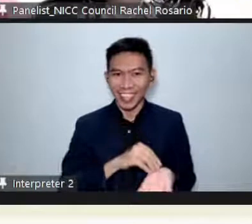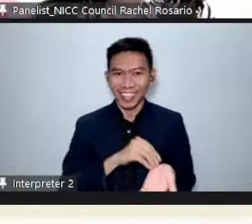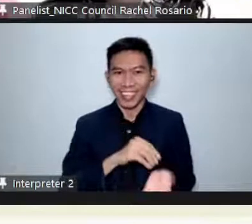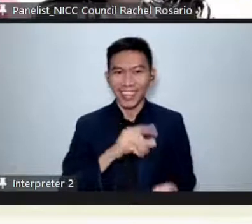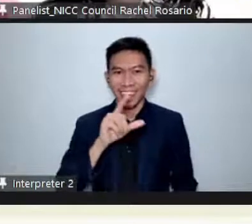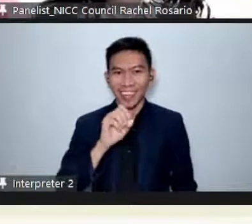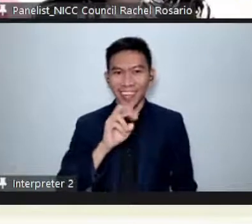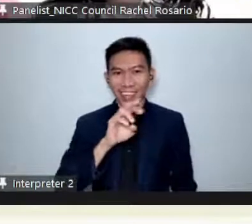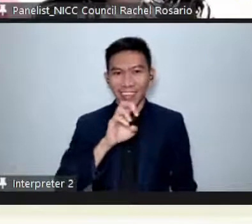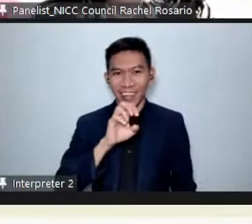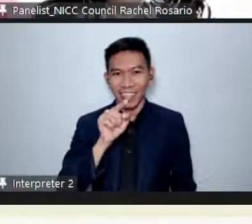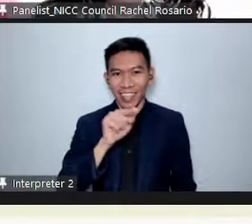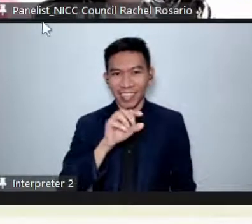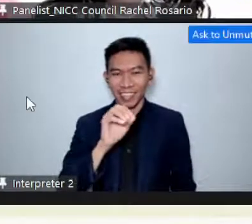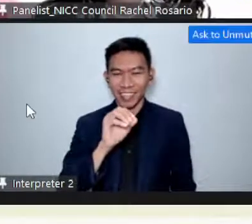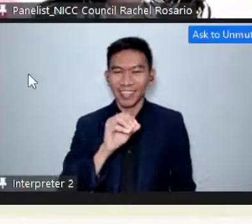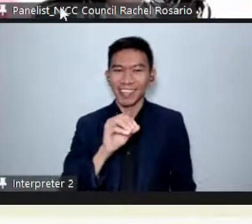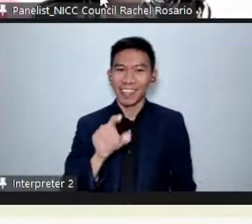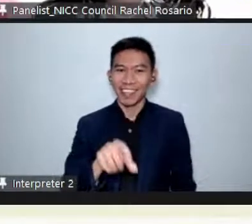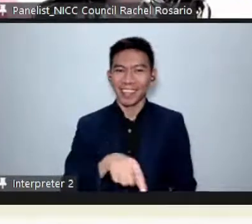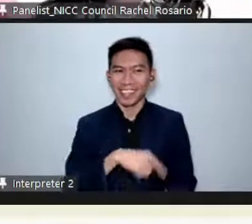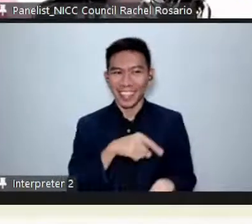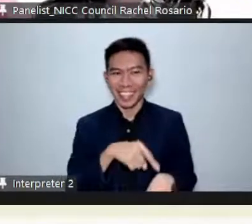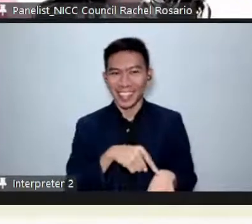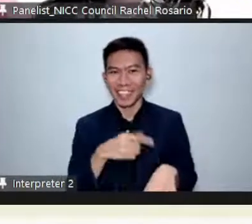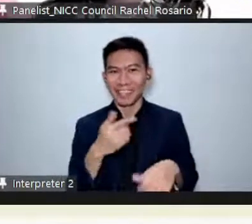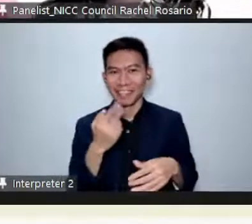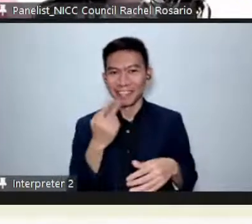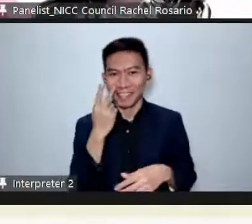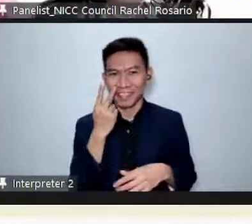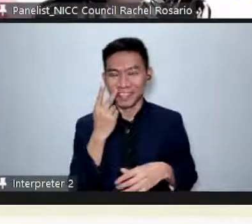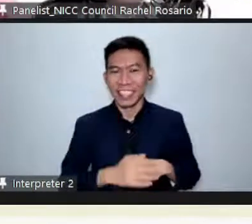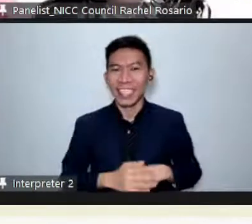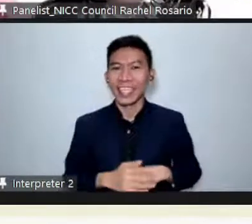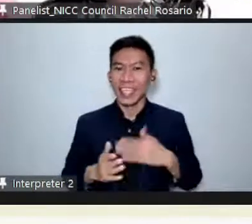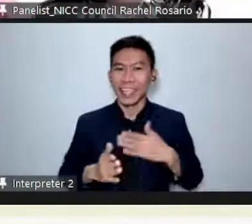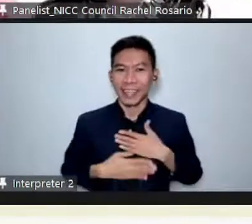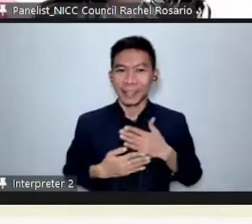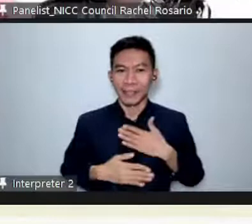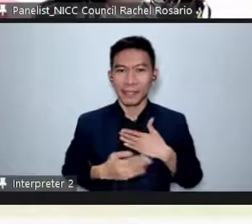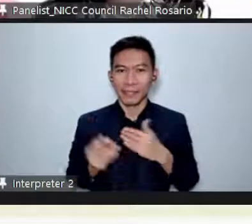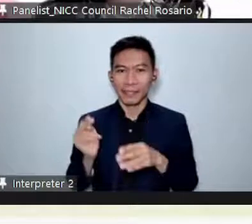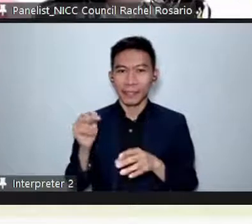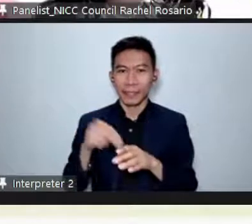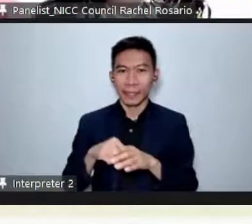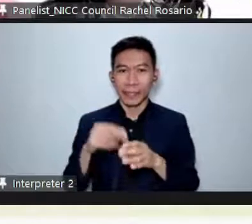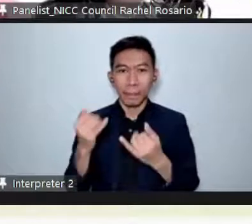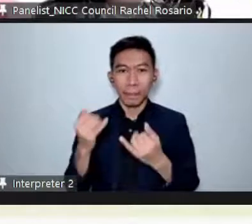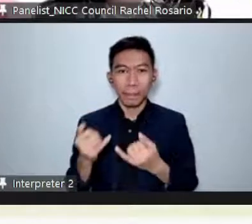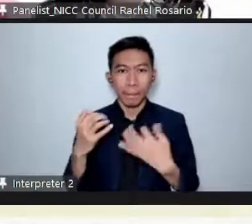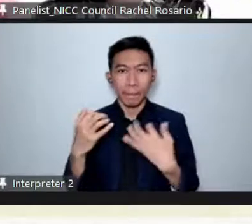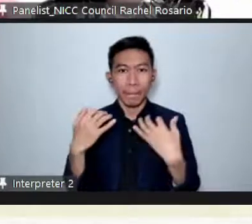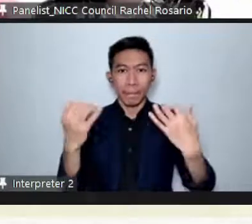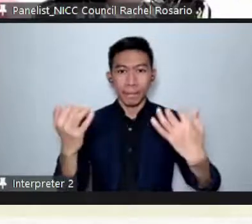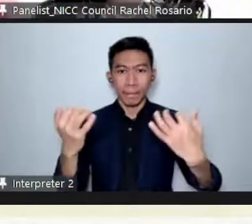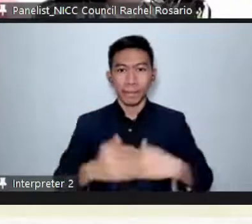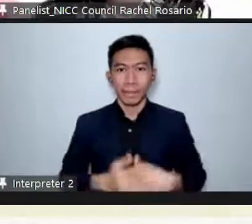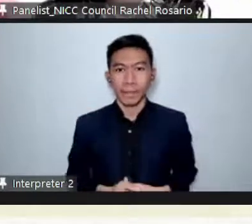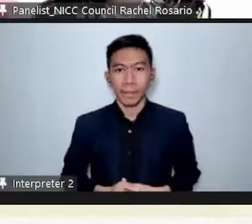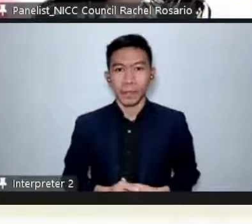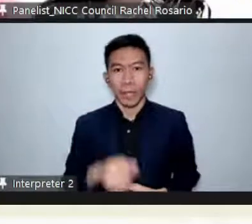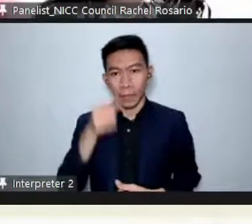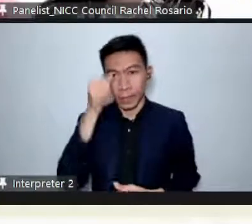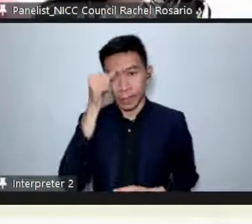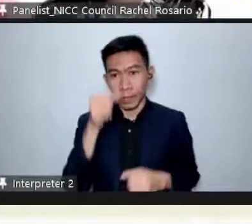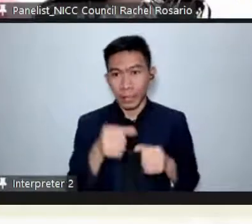Good morning po sa lahat. And we are happy to be part of this summit. And if I remember, we passed